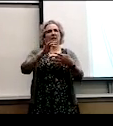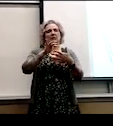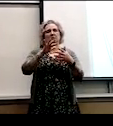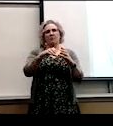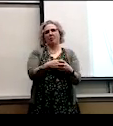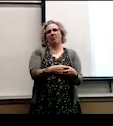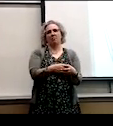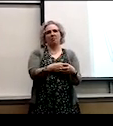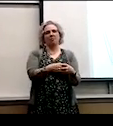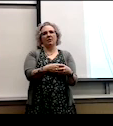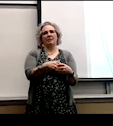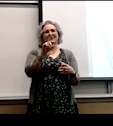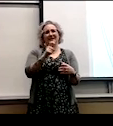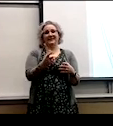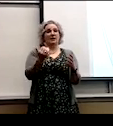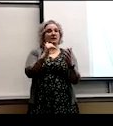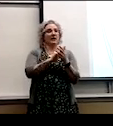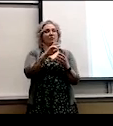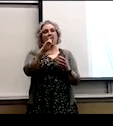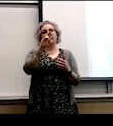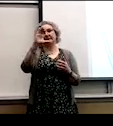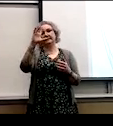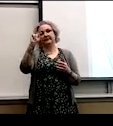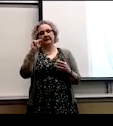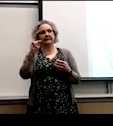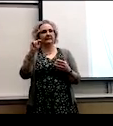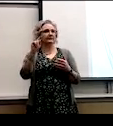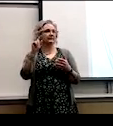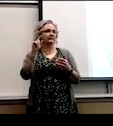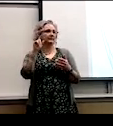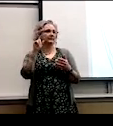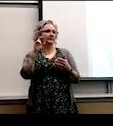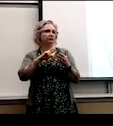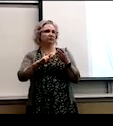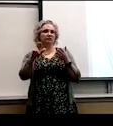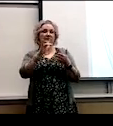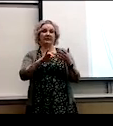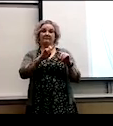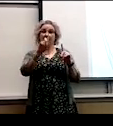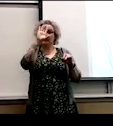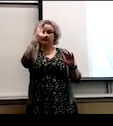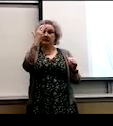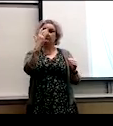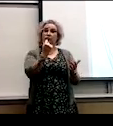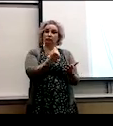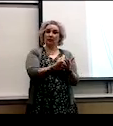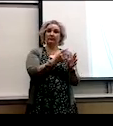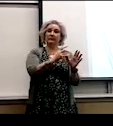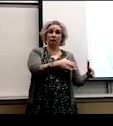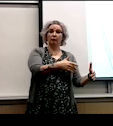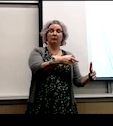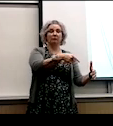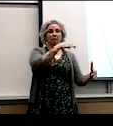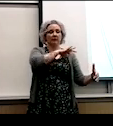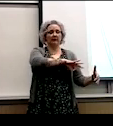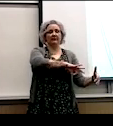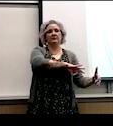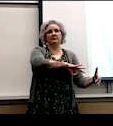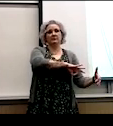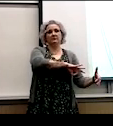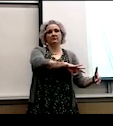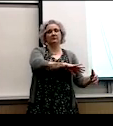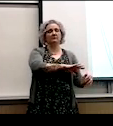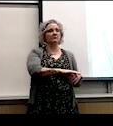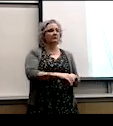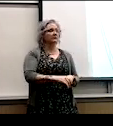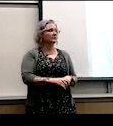to really sink it down. But they favored the treatment group for this trial with simvastatin. And the authors